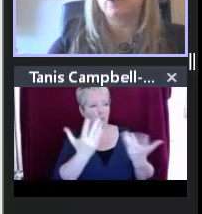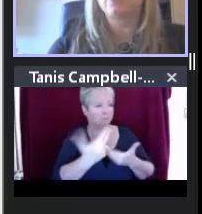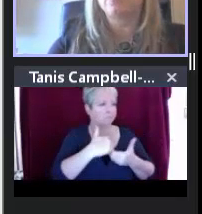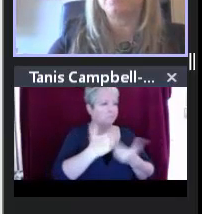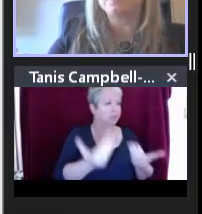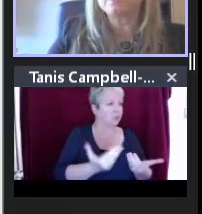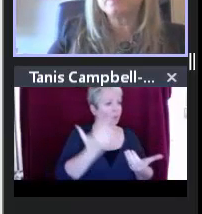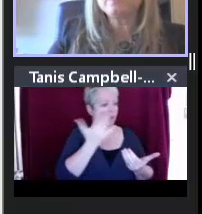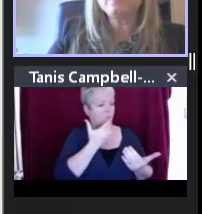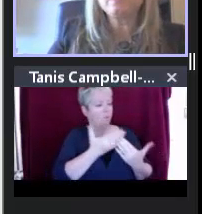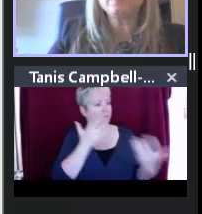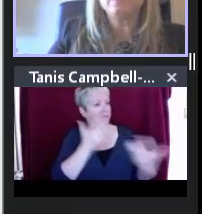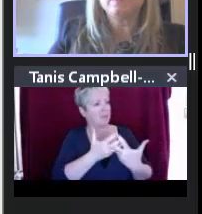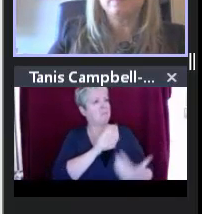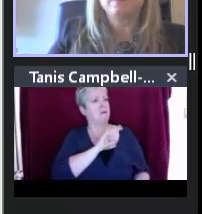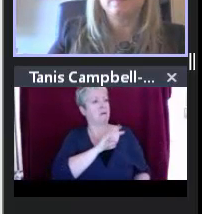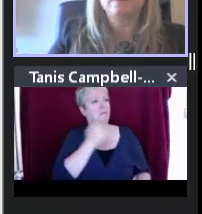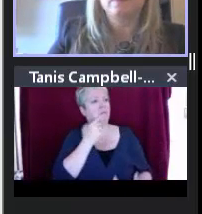an alternative.